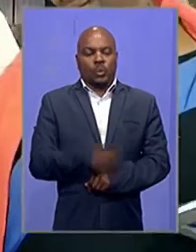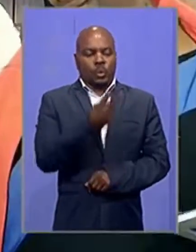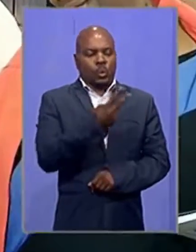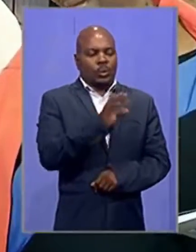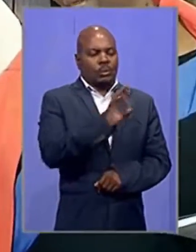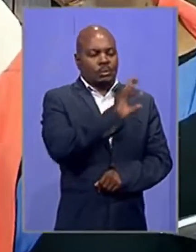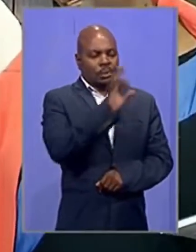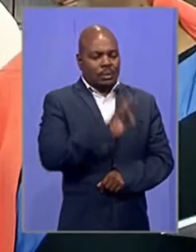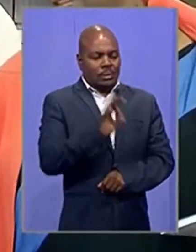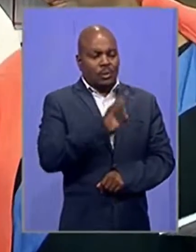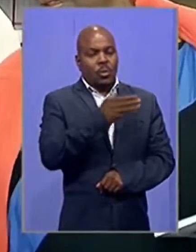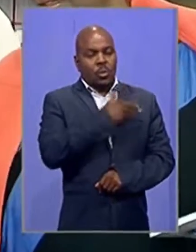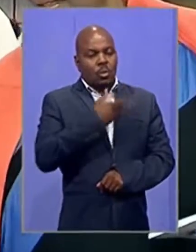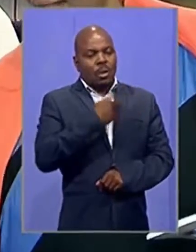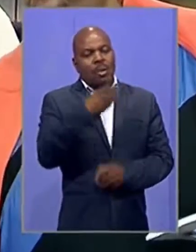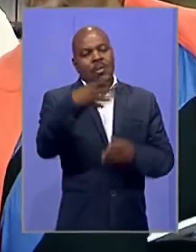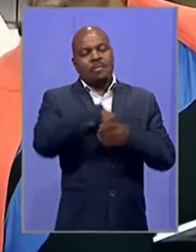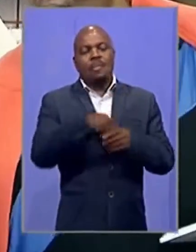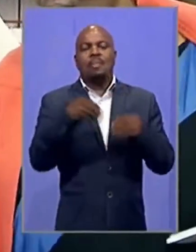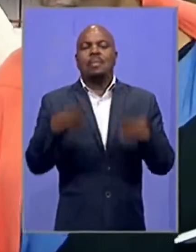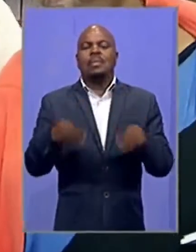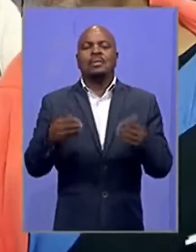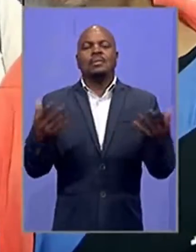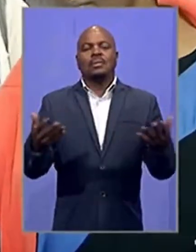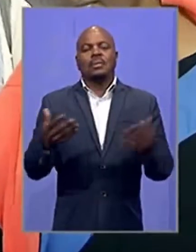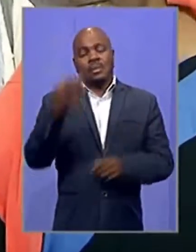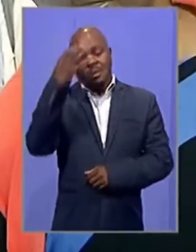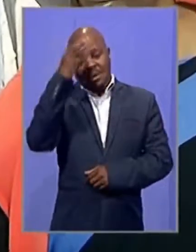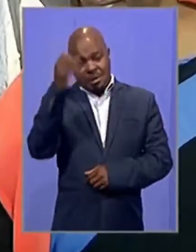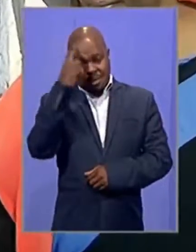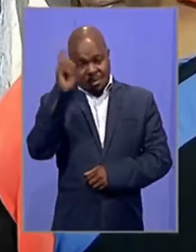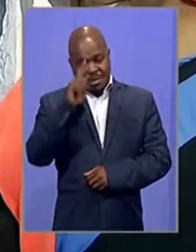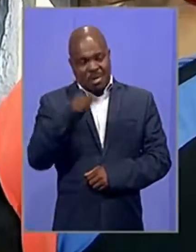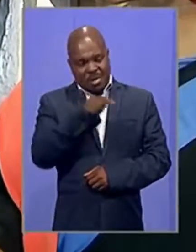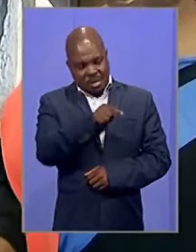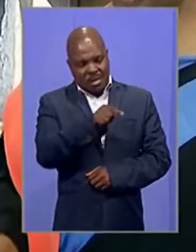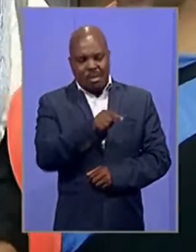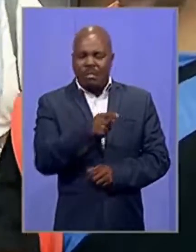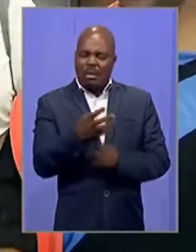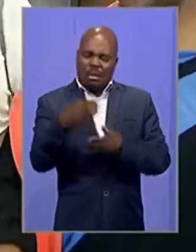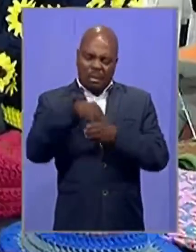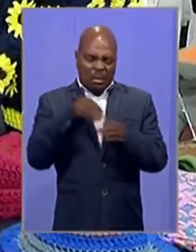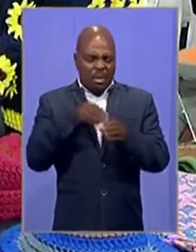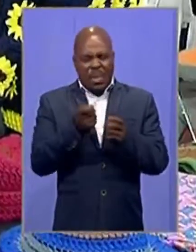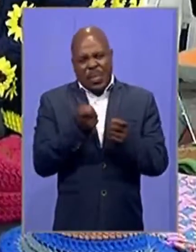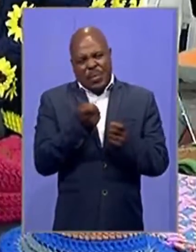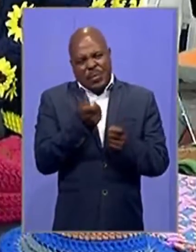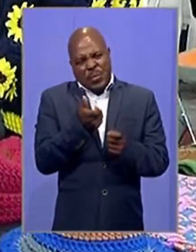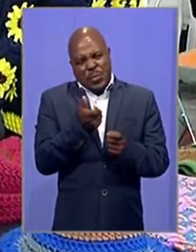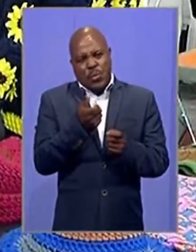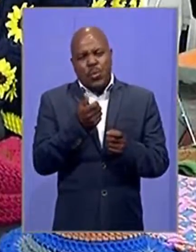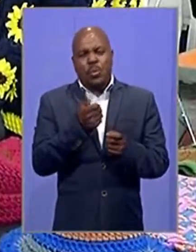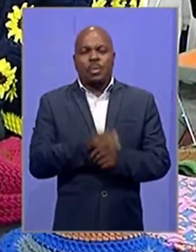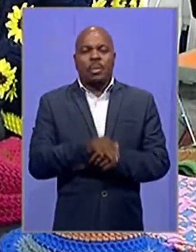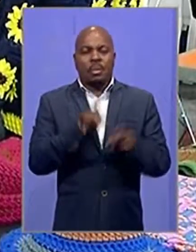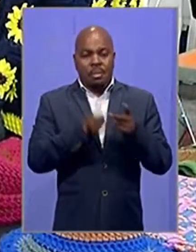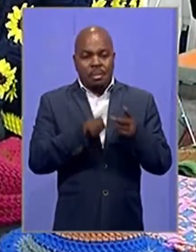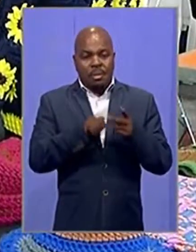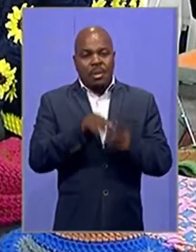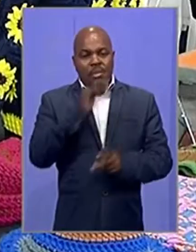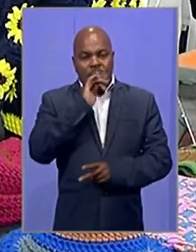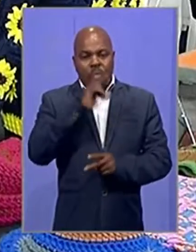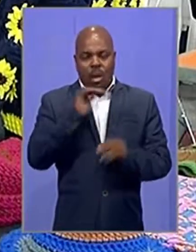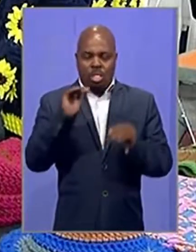fela tsa bone tse di mo kgwebong. Puso e dumela gore kemedi eno e nnye ya basadi ba ba mo kgwebong e feteletsa tlhaelo